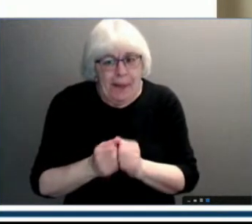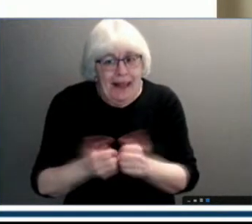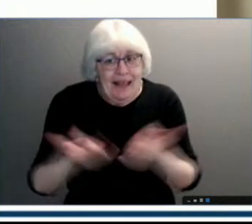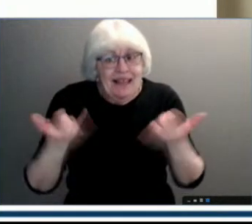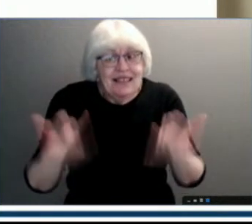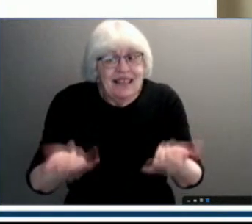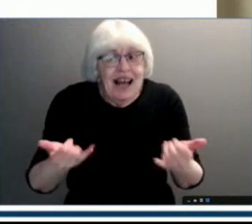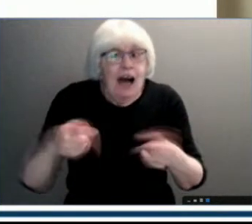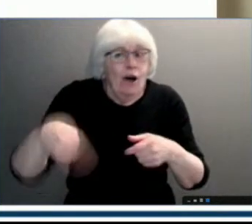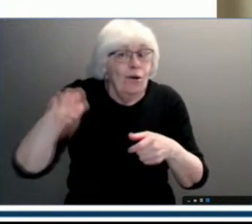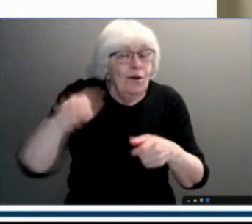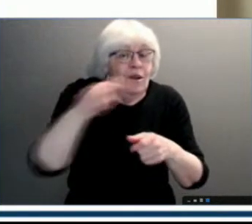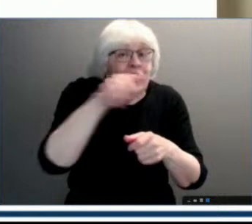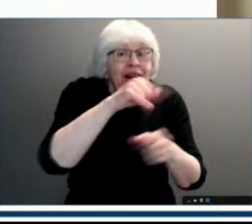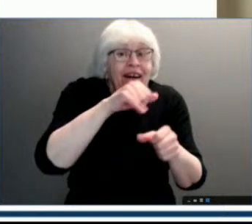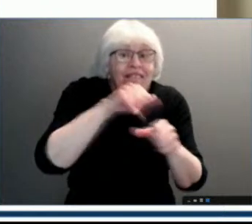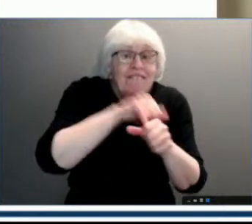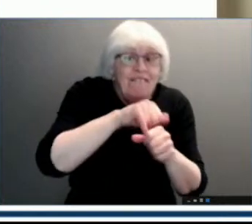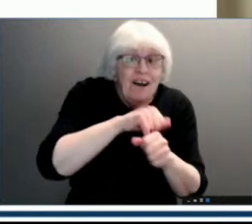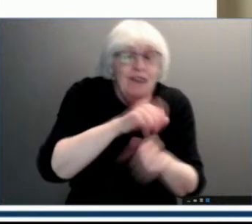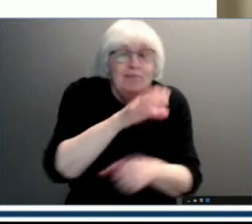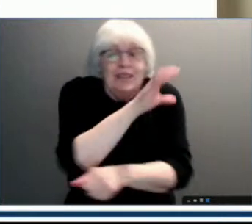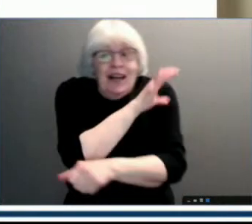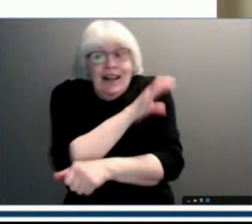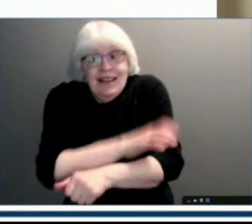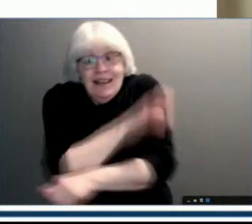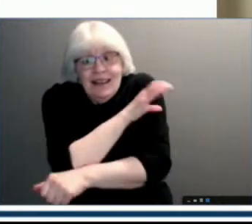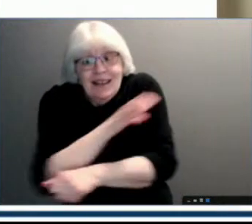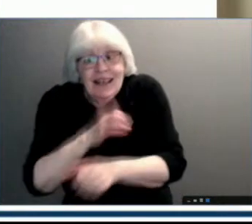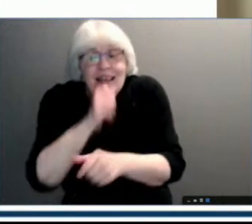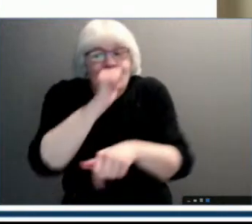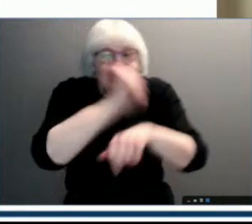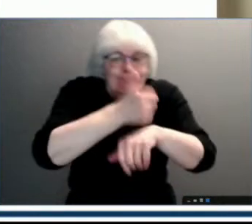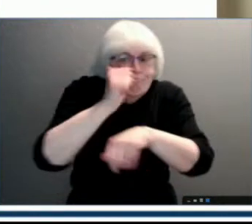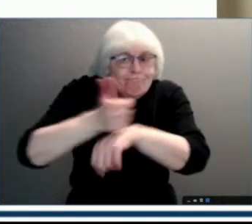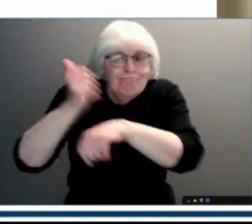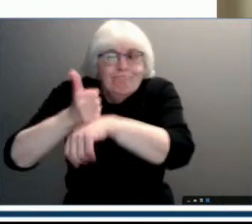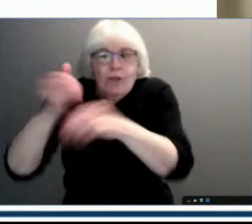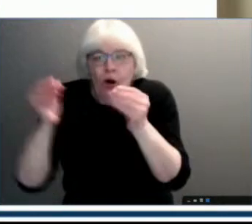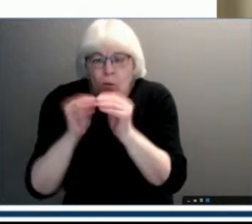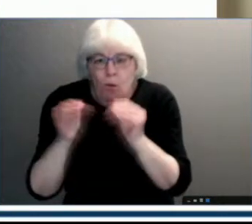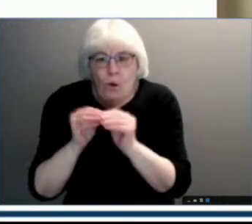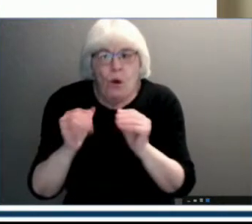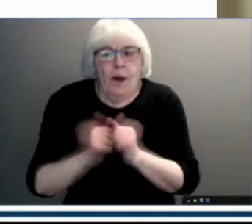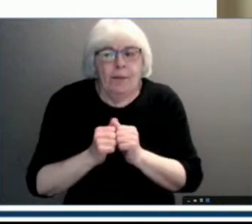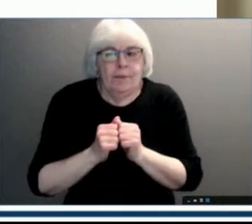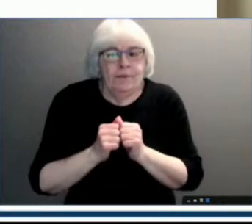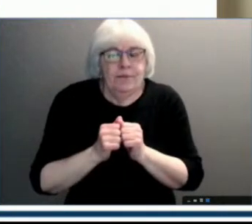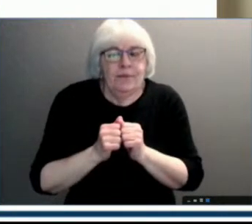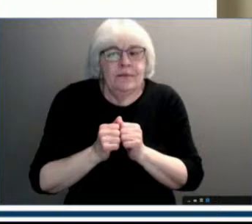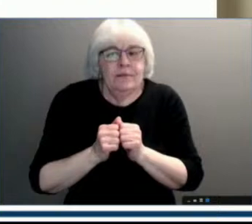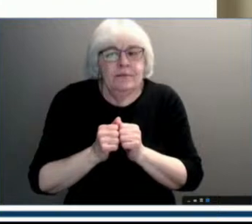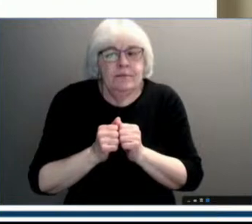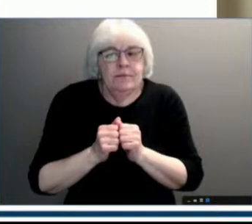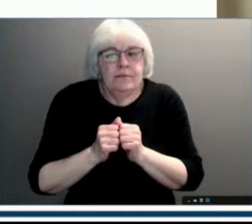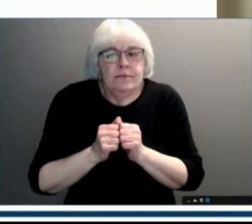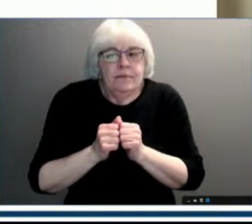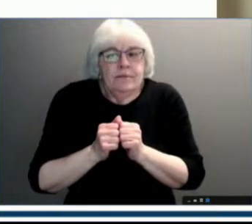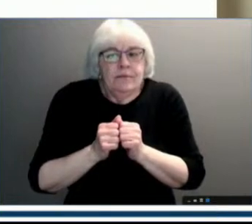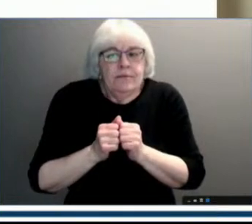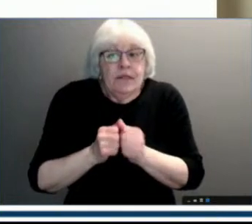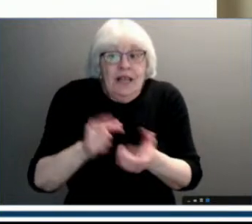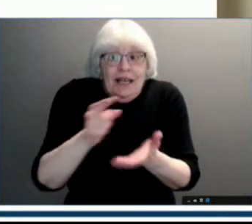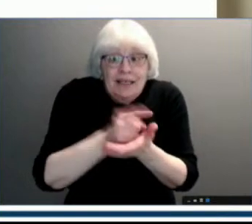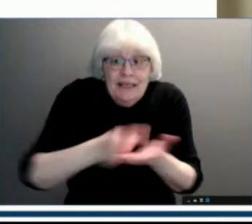clinics where possible. The first new mass clinic opens next week. It'll be at the Halifax Forum. It will be up and running for